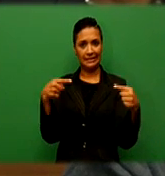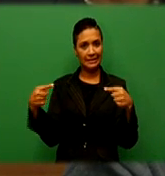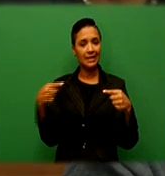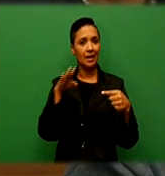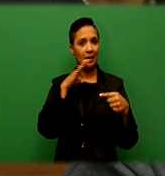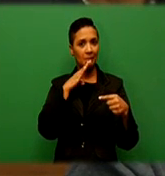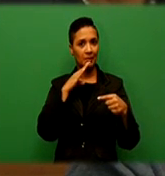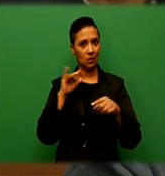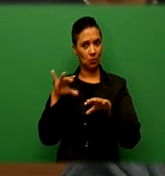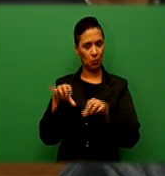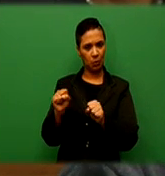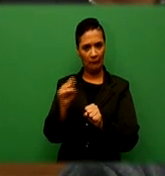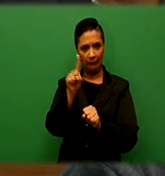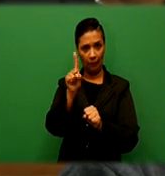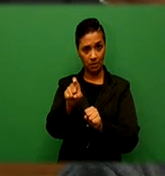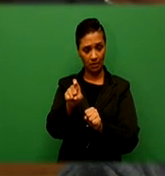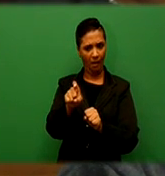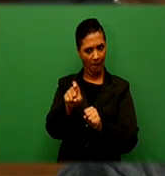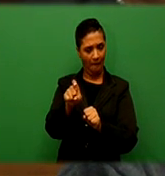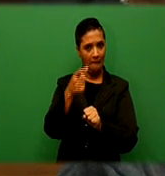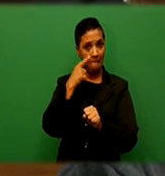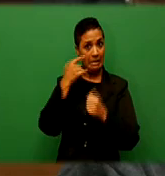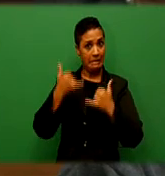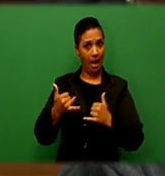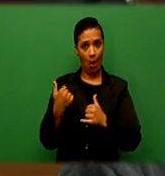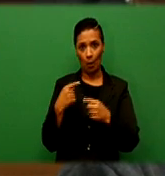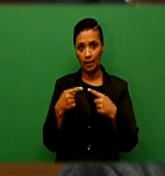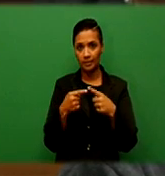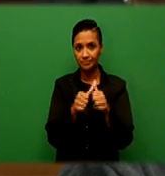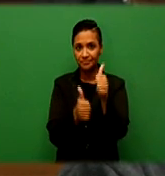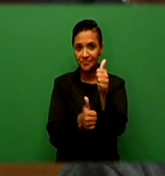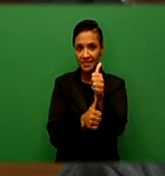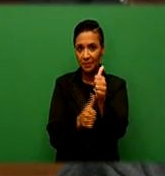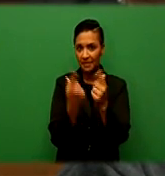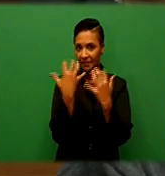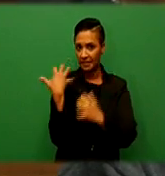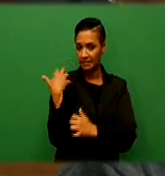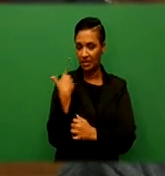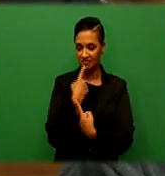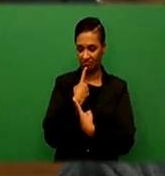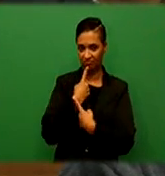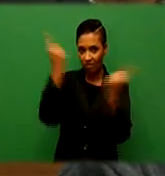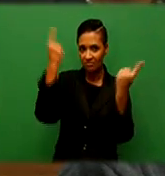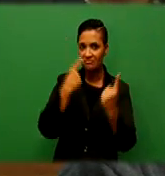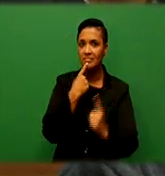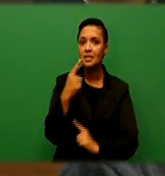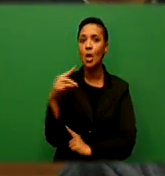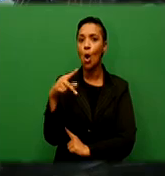be compromised following the recent revelations from MPC Jonas 9, 12, etc.?